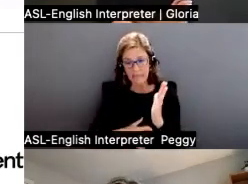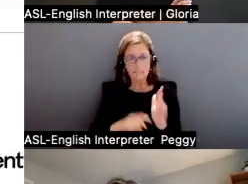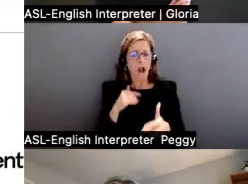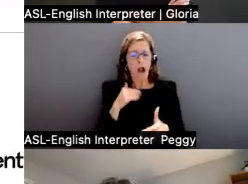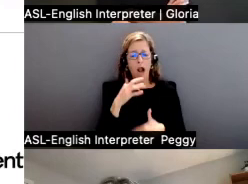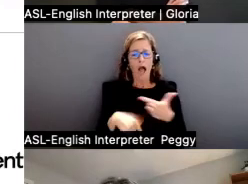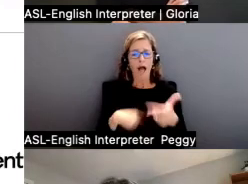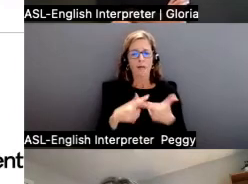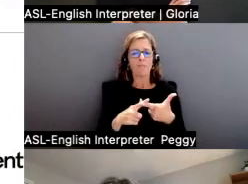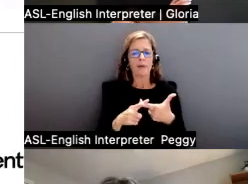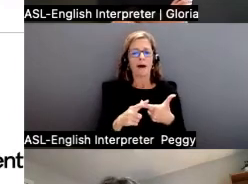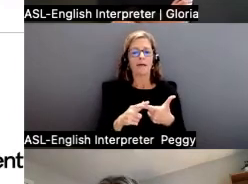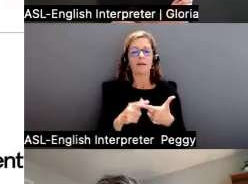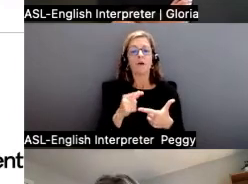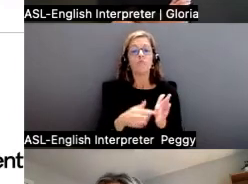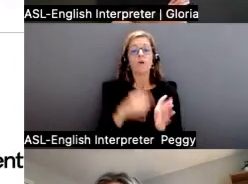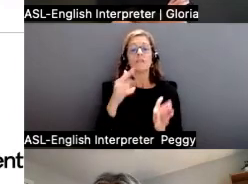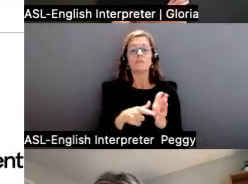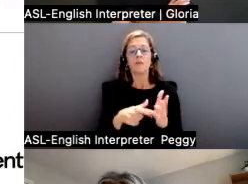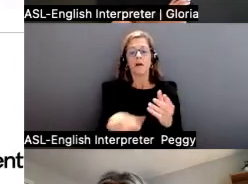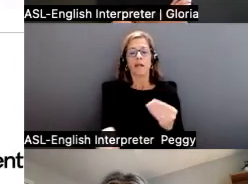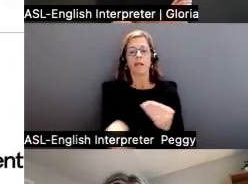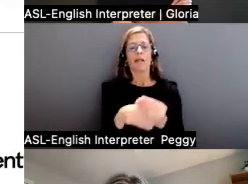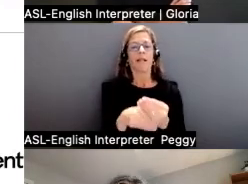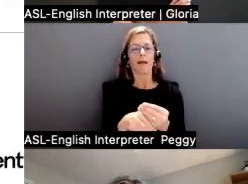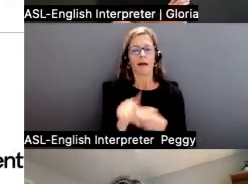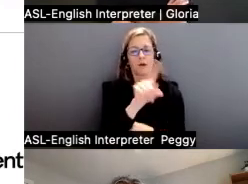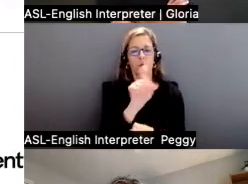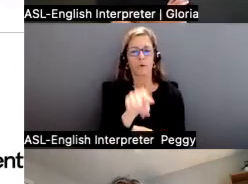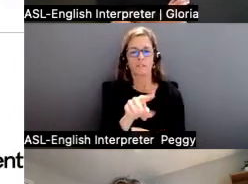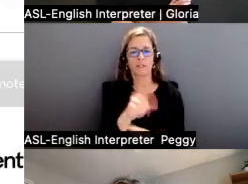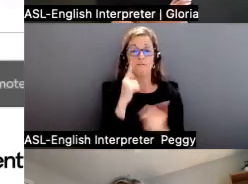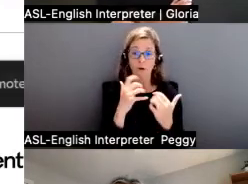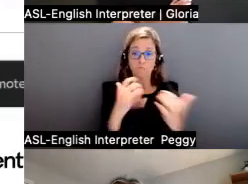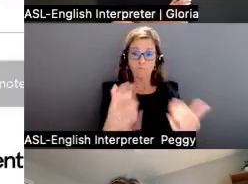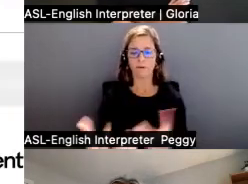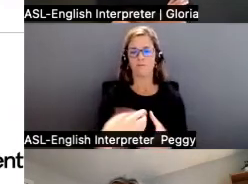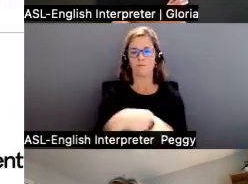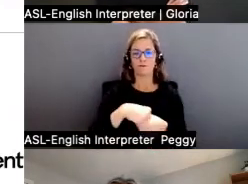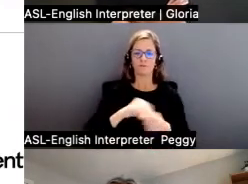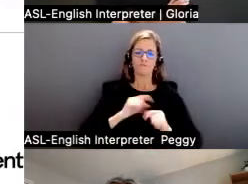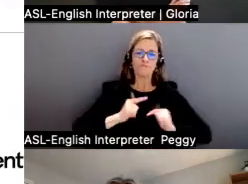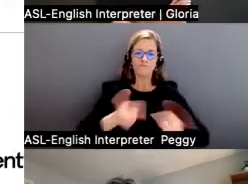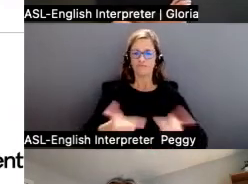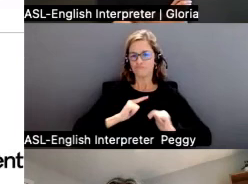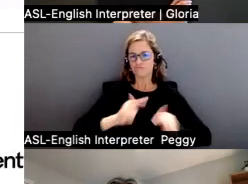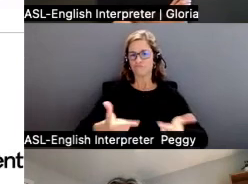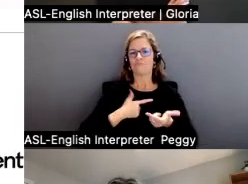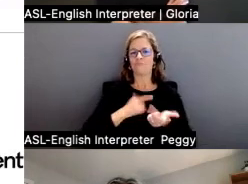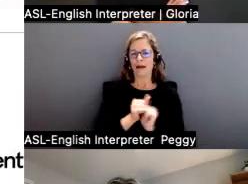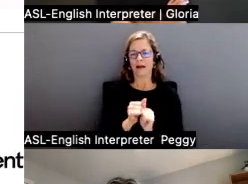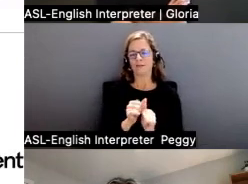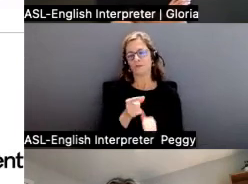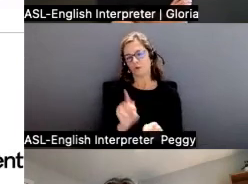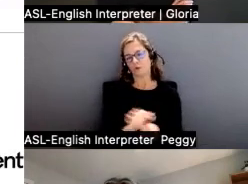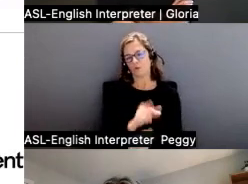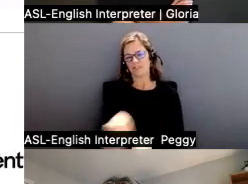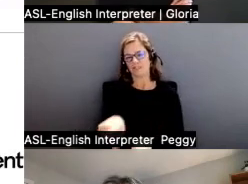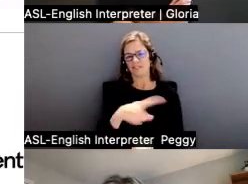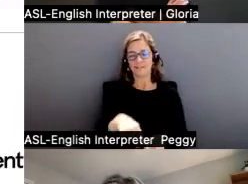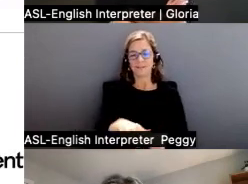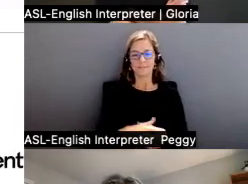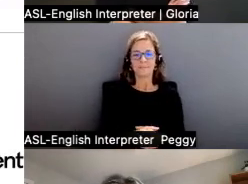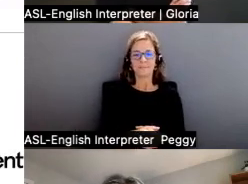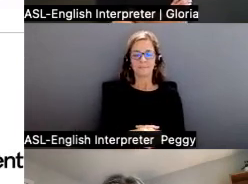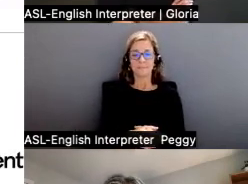questions where learners can participate, or your participants can take part in as well. So now I can see that two of you are able